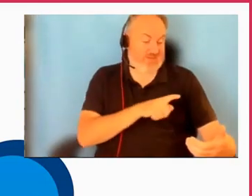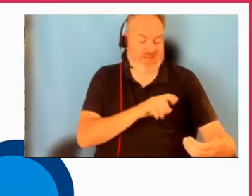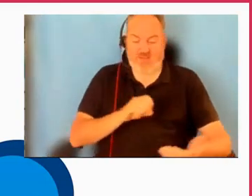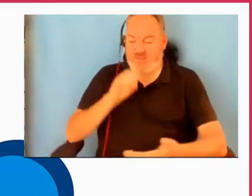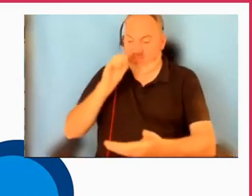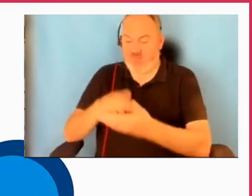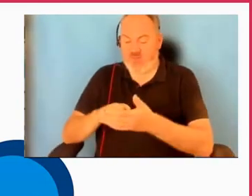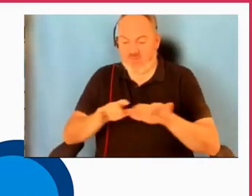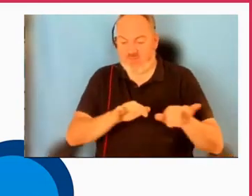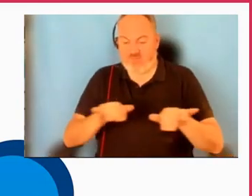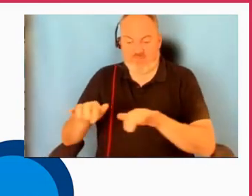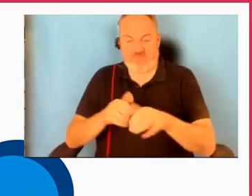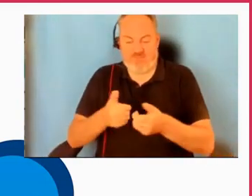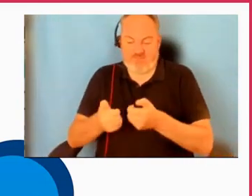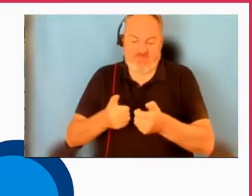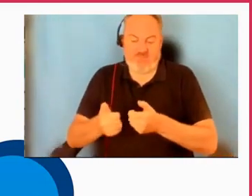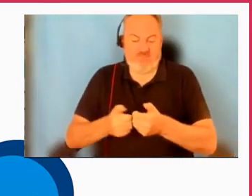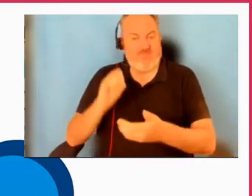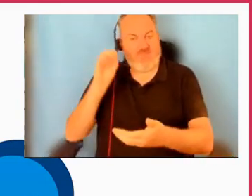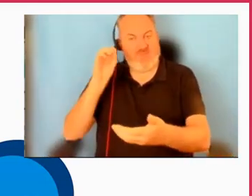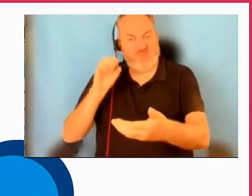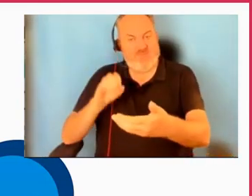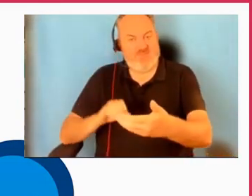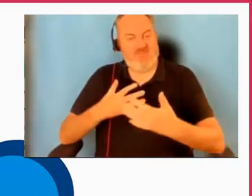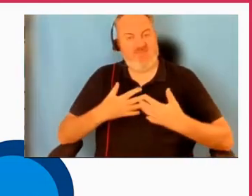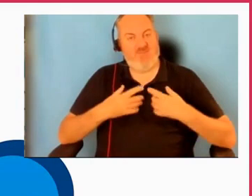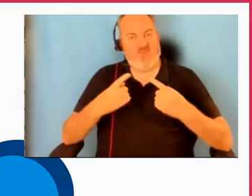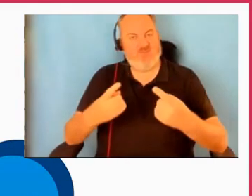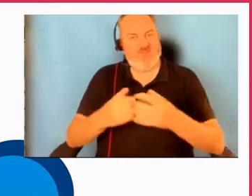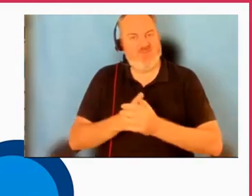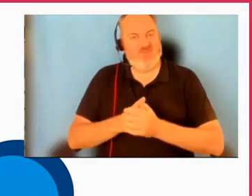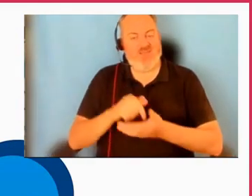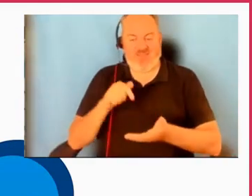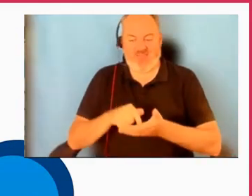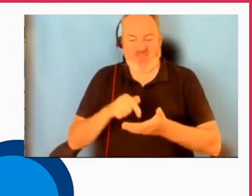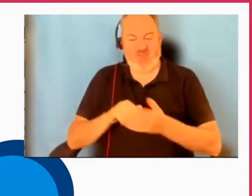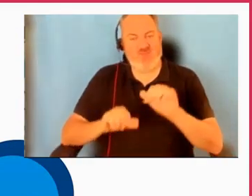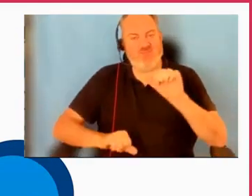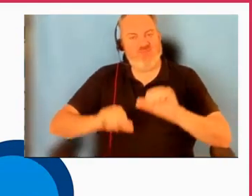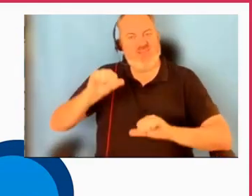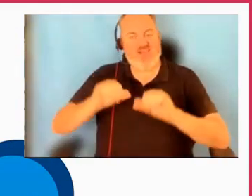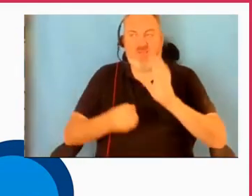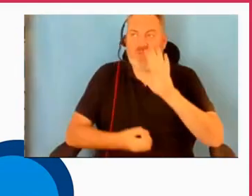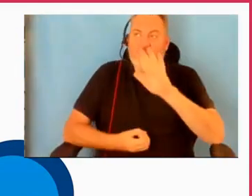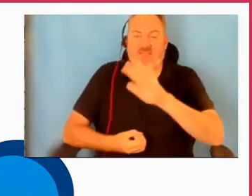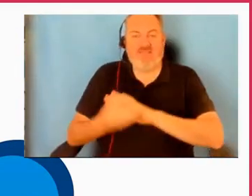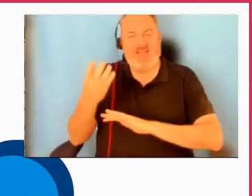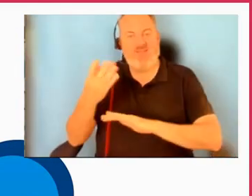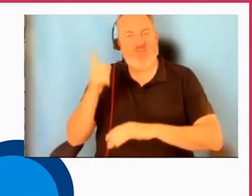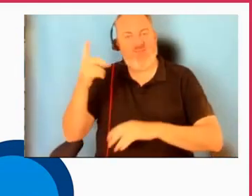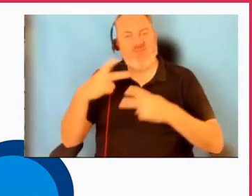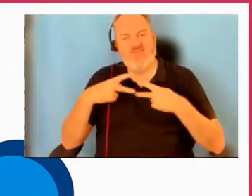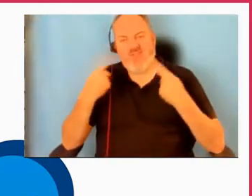readings from their own home or wherever they are, and then they can communicate this result with their healthcare professional